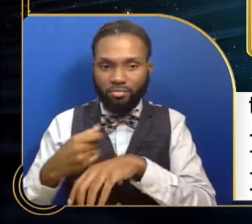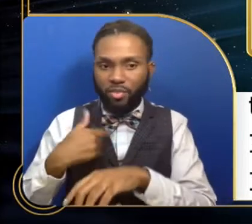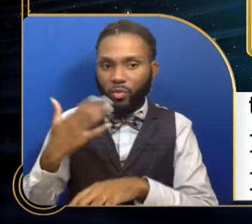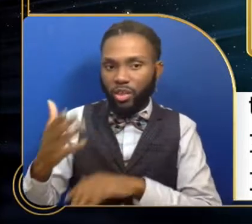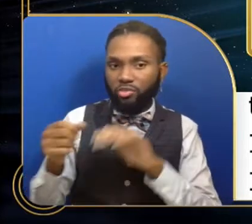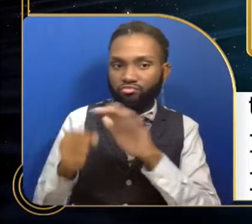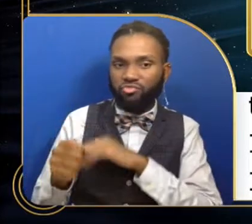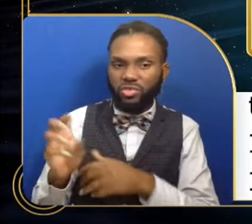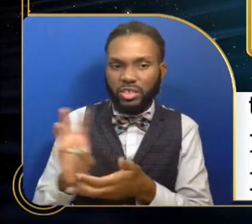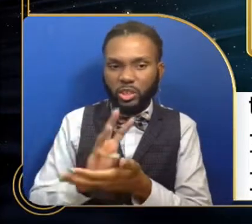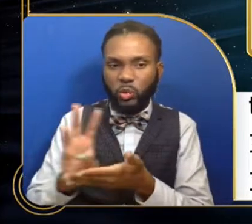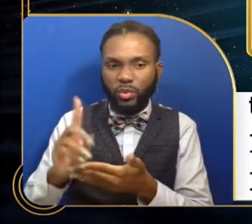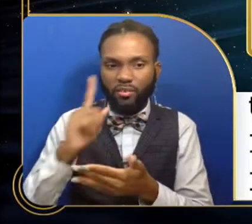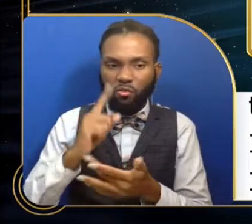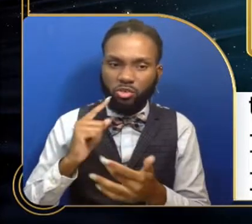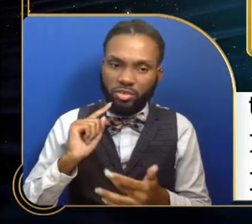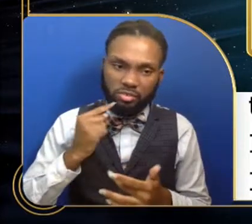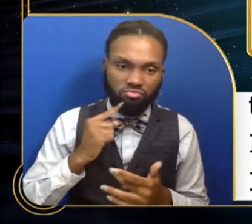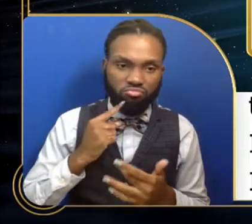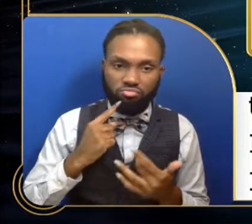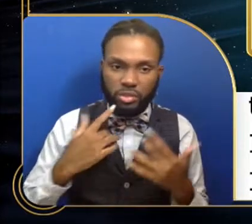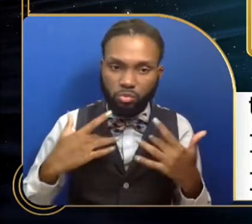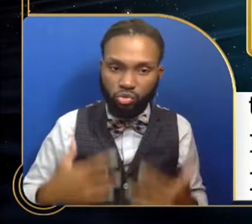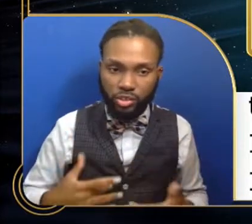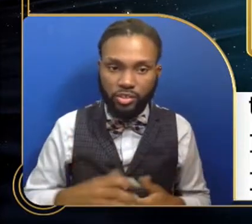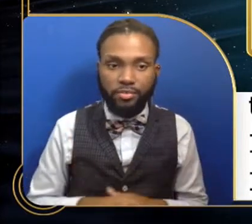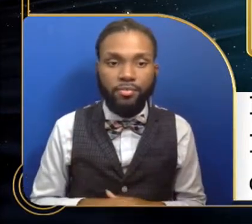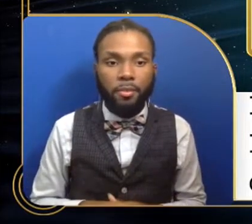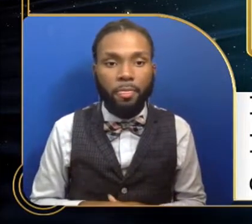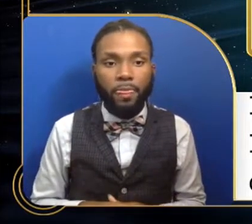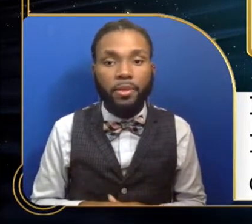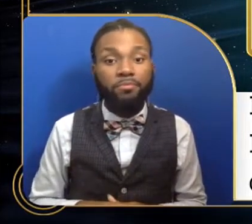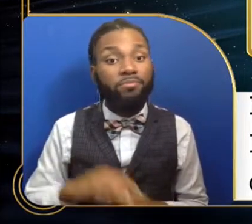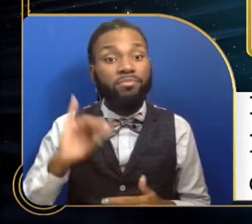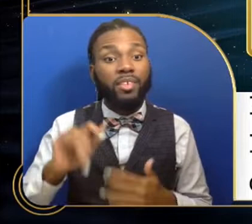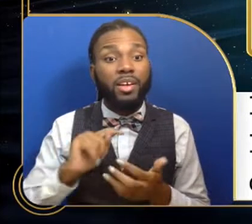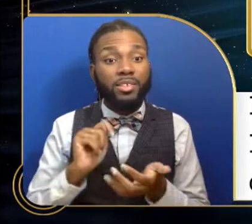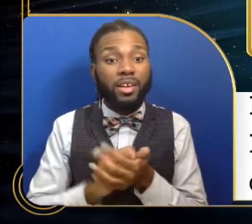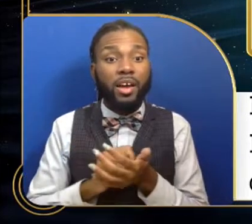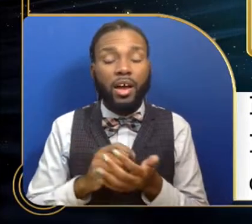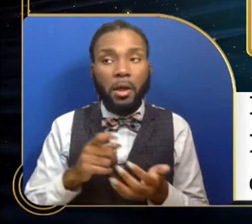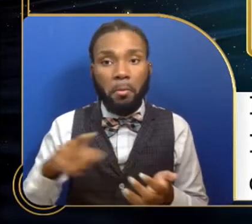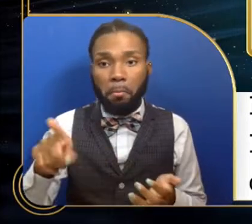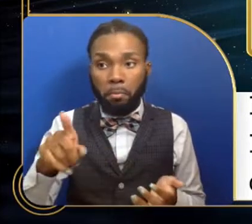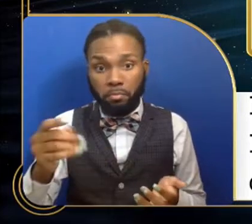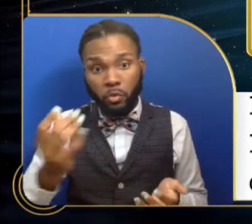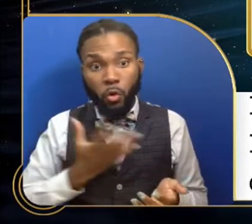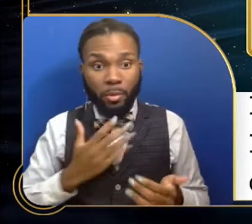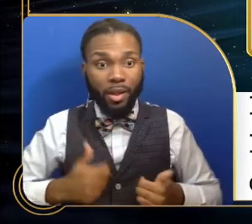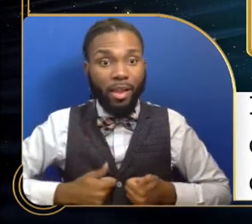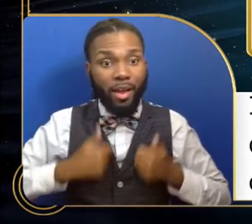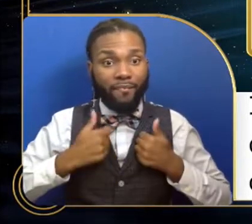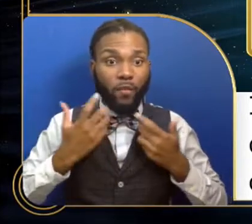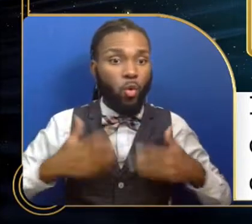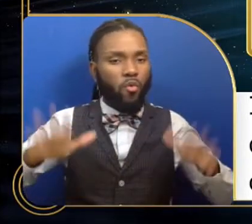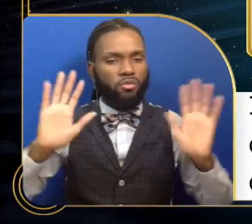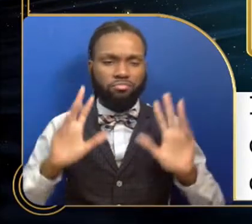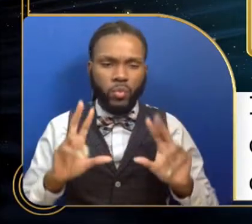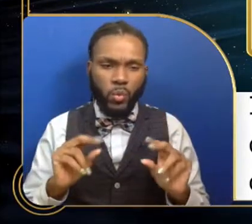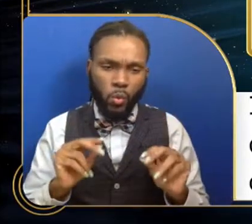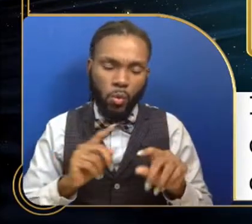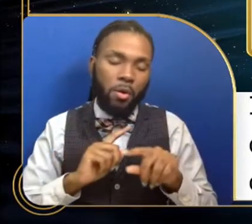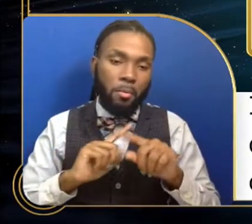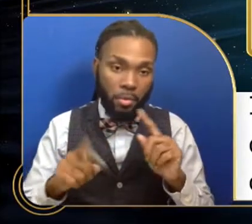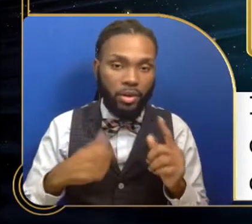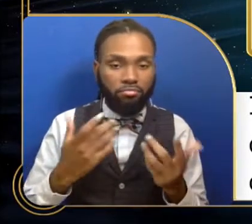depression. And at that time, I was not told my life was over. But as you'll see, folks that I work with at